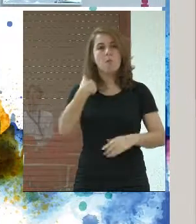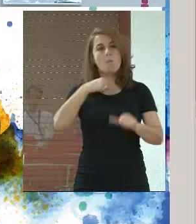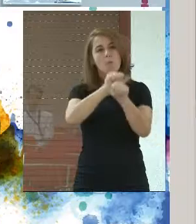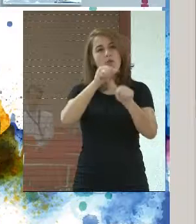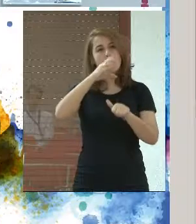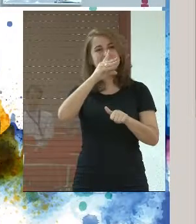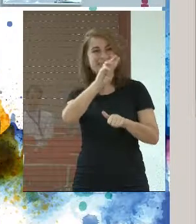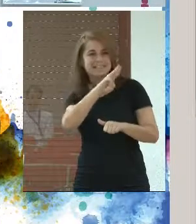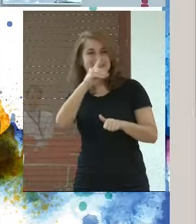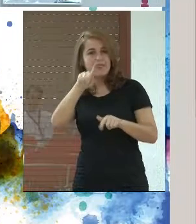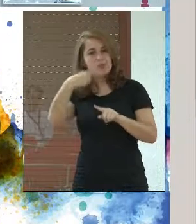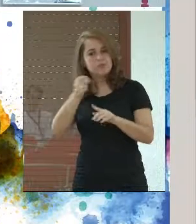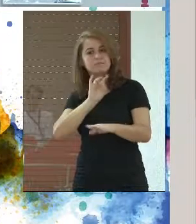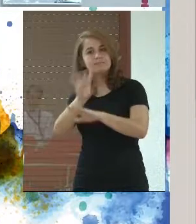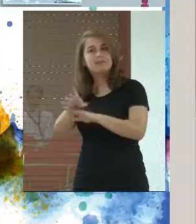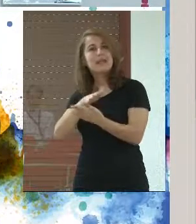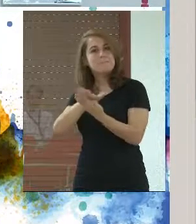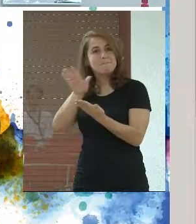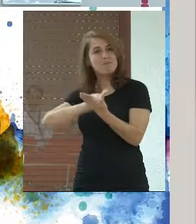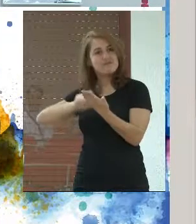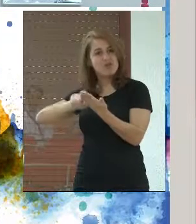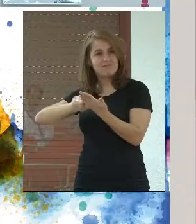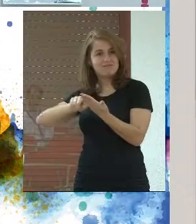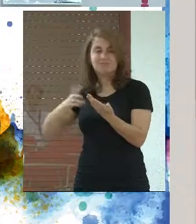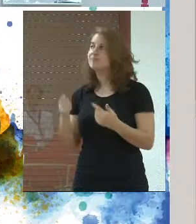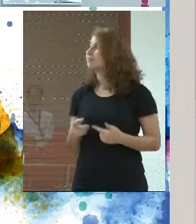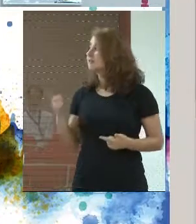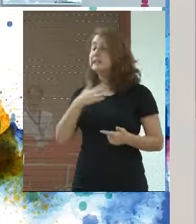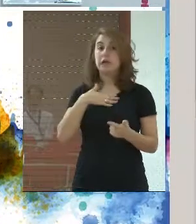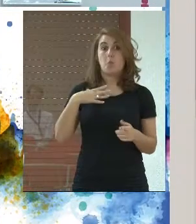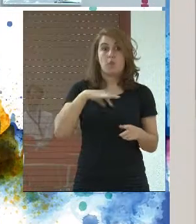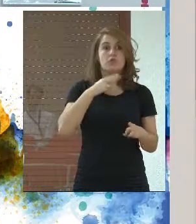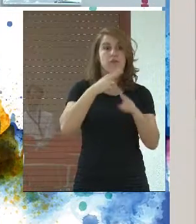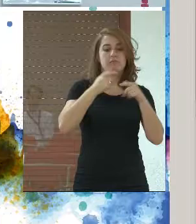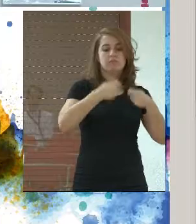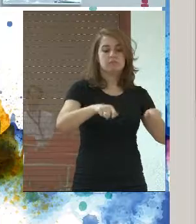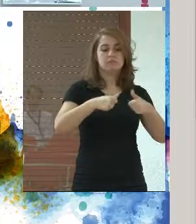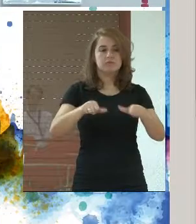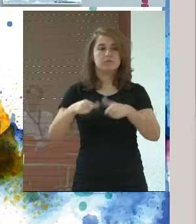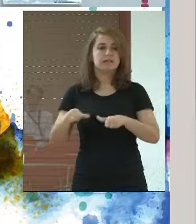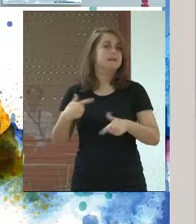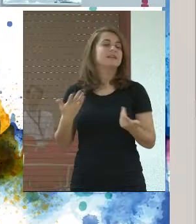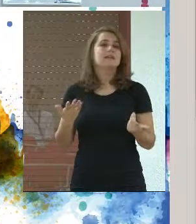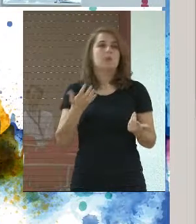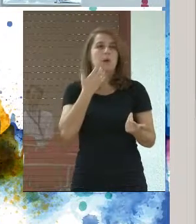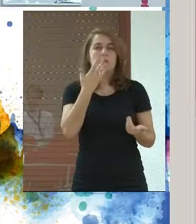And now that I have my map, I'm going to build my 3D model that will be afterwards sent to the 3D printer.